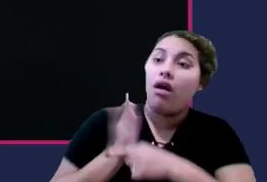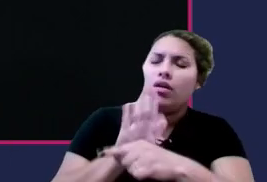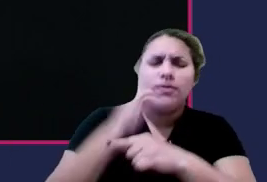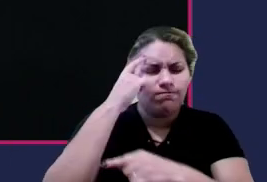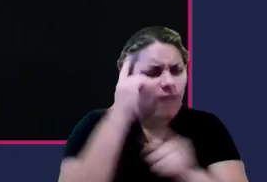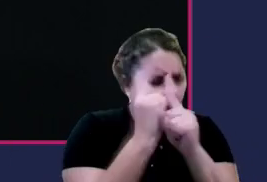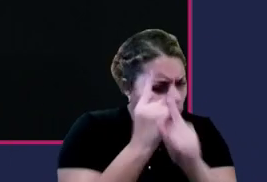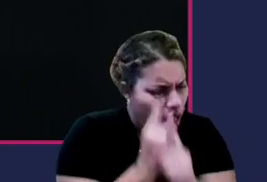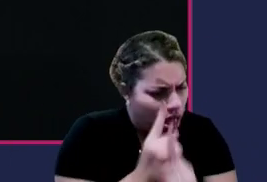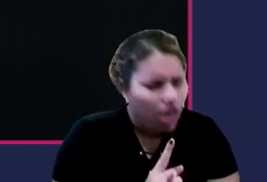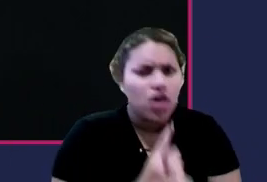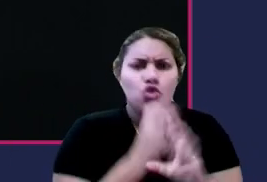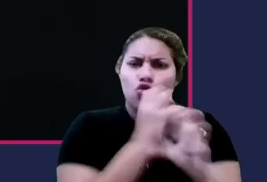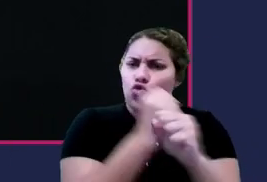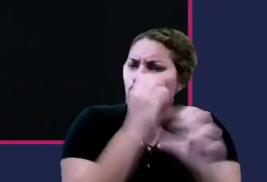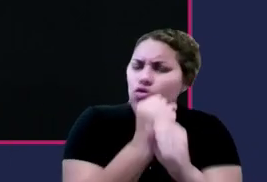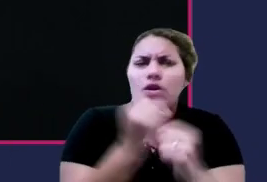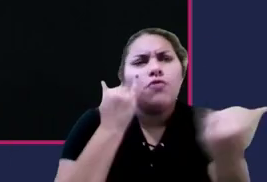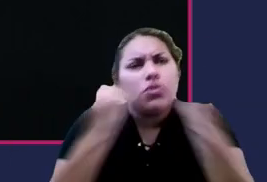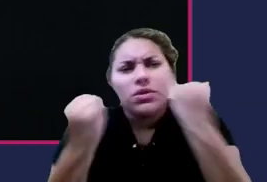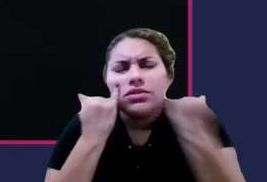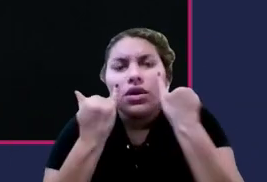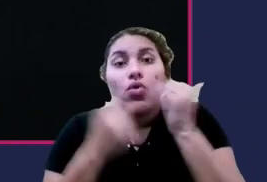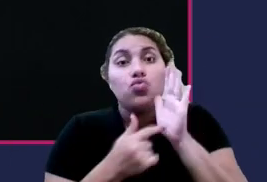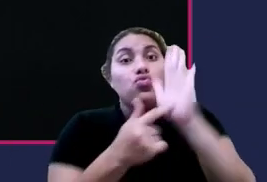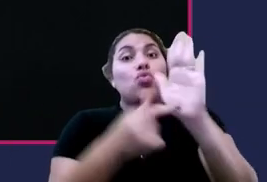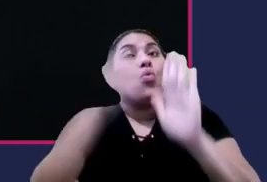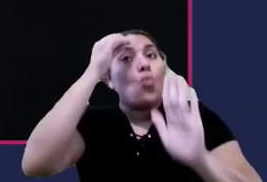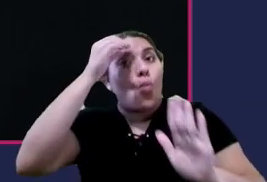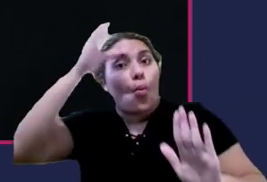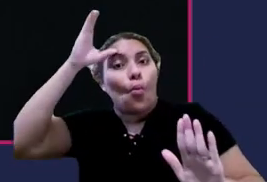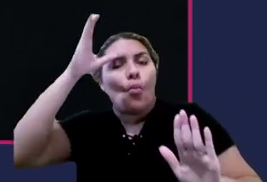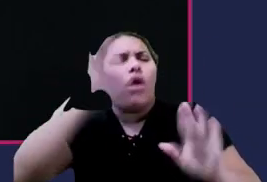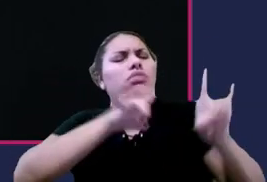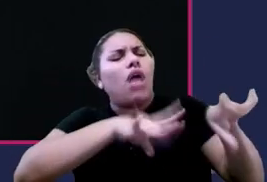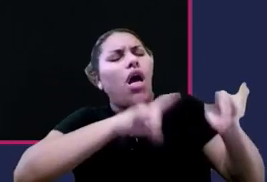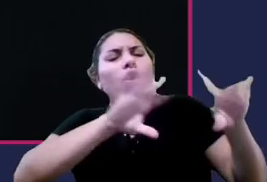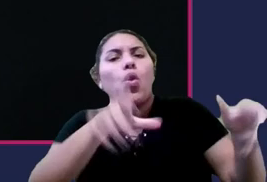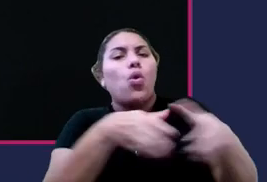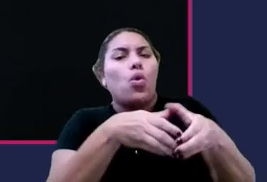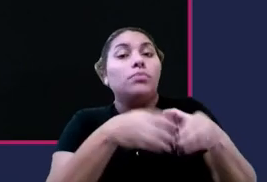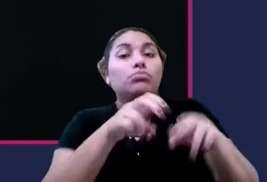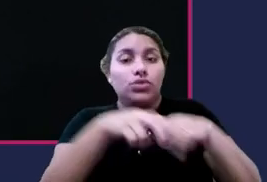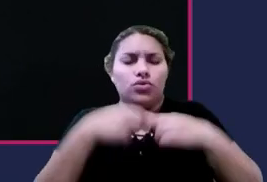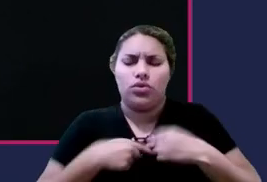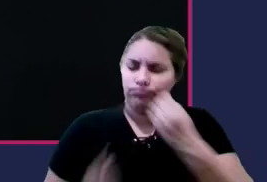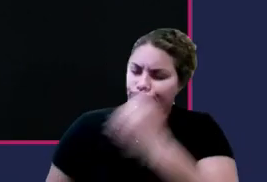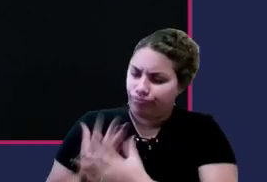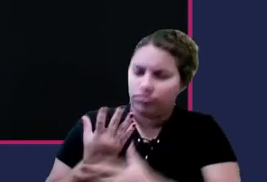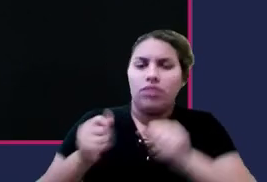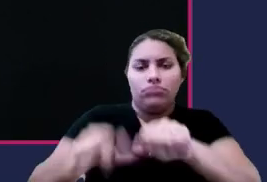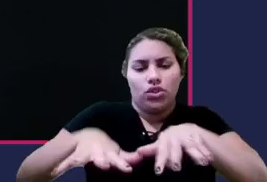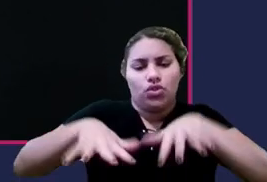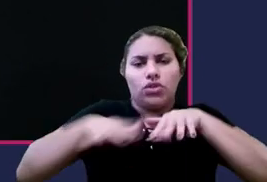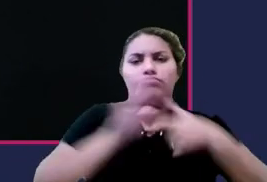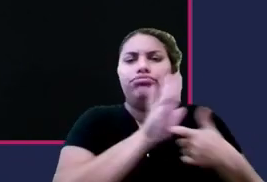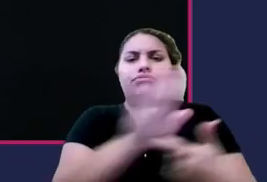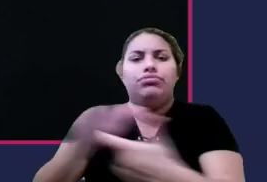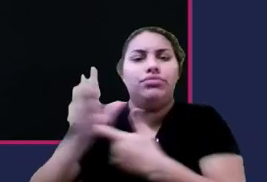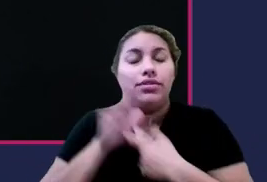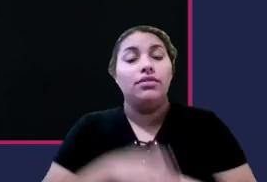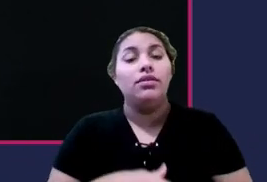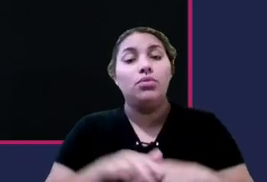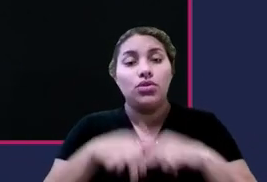policies based on evidence, on figures, on data, technical knowledge. So that's why I